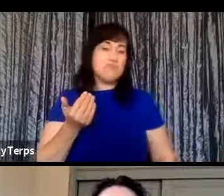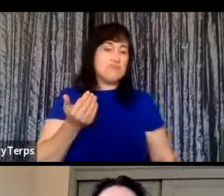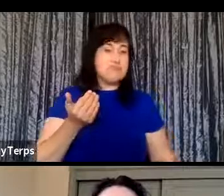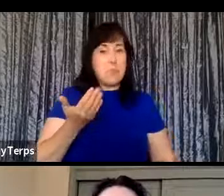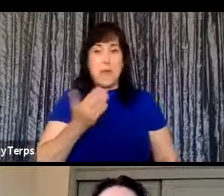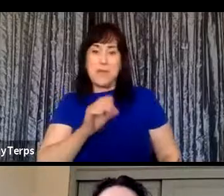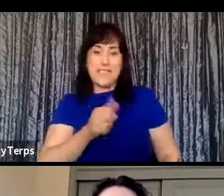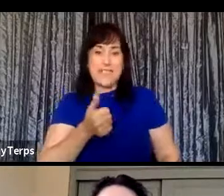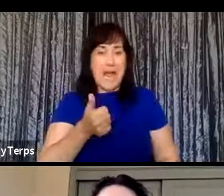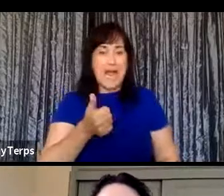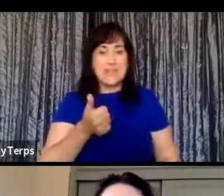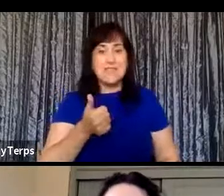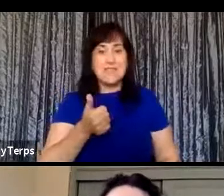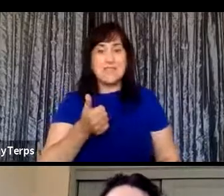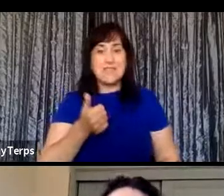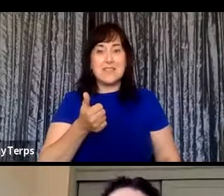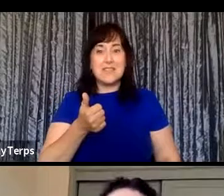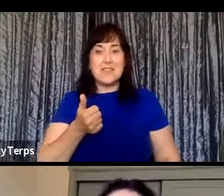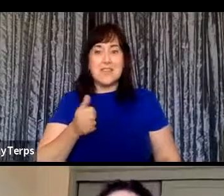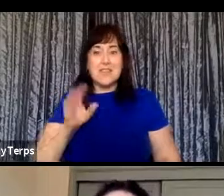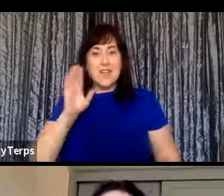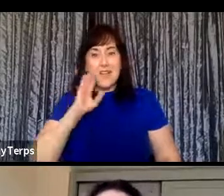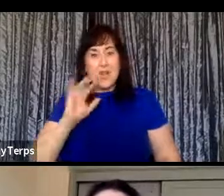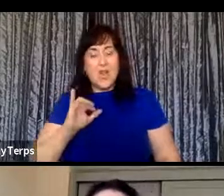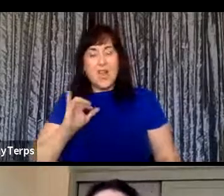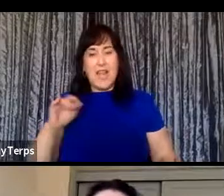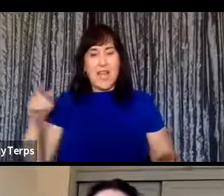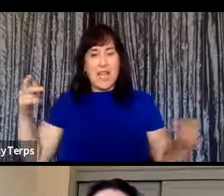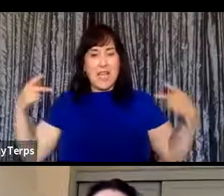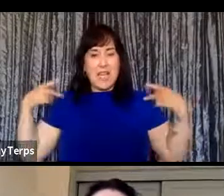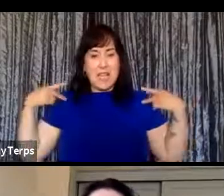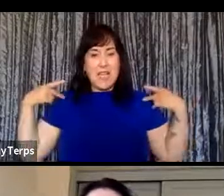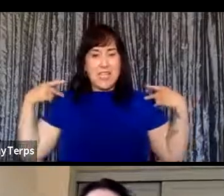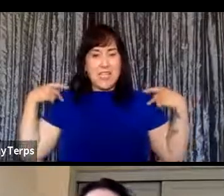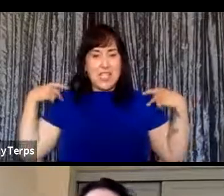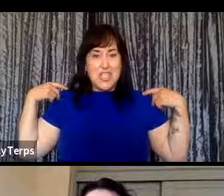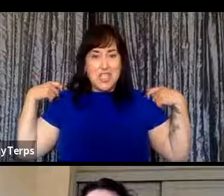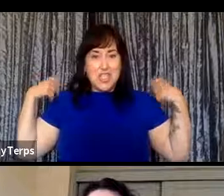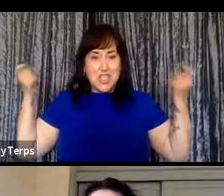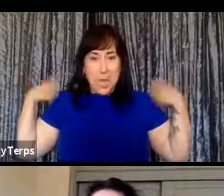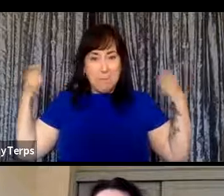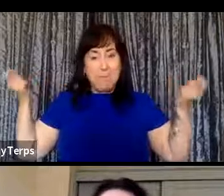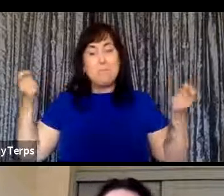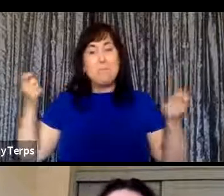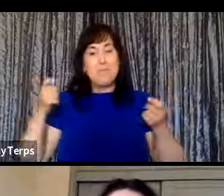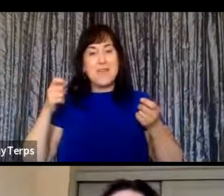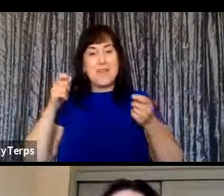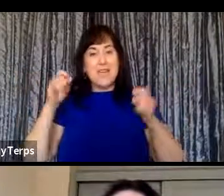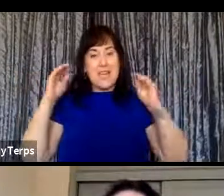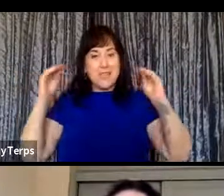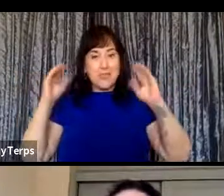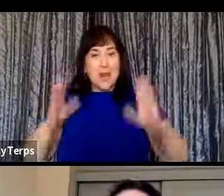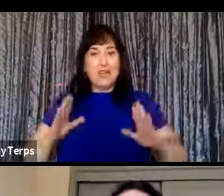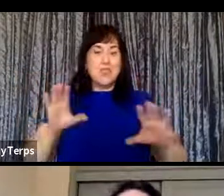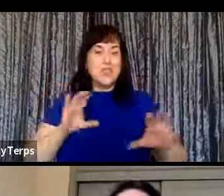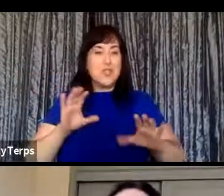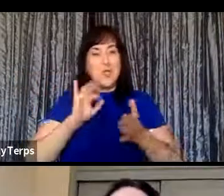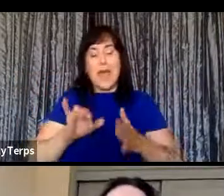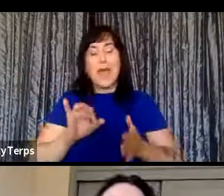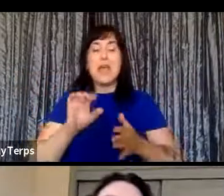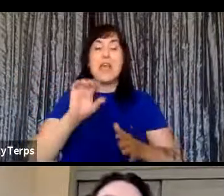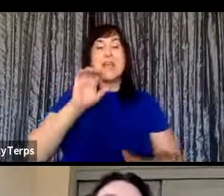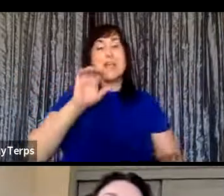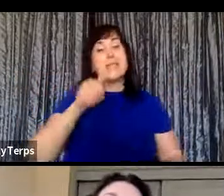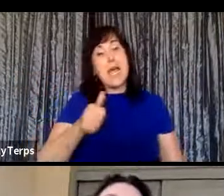10, yeah, I'm trying to do it. You know, like how like gym instructors do the countdown? I'm always impressed how they do it. In 10, 9,